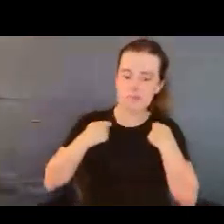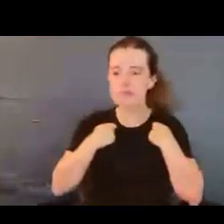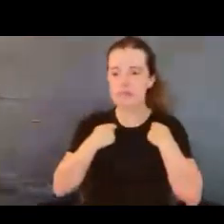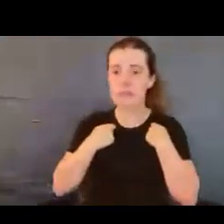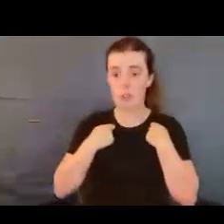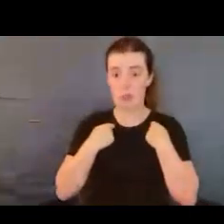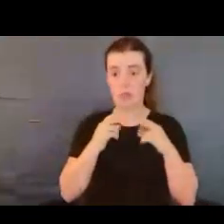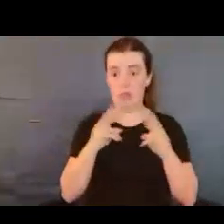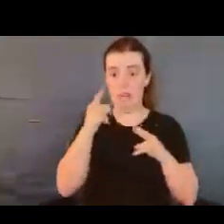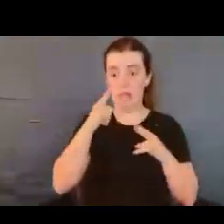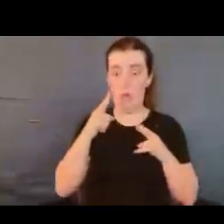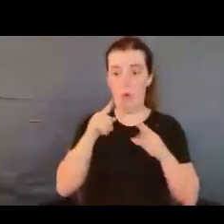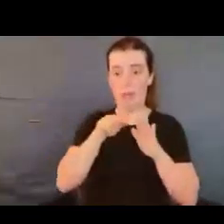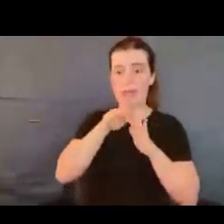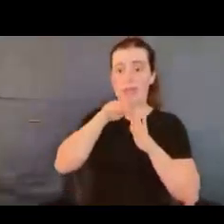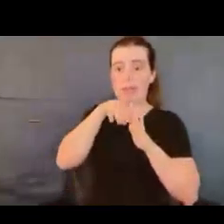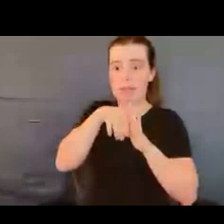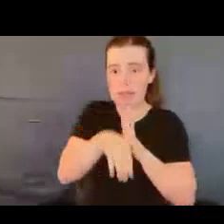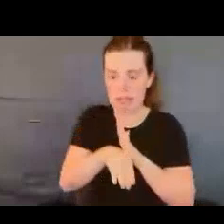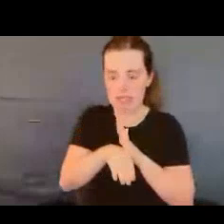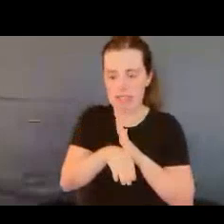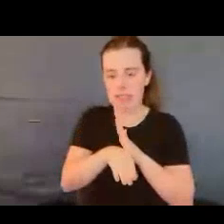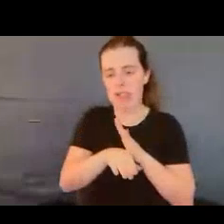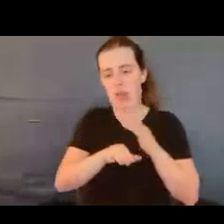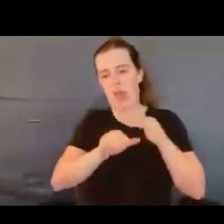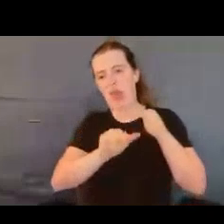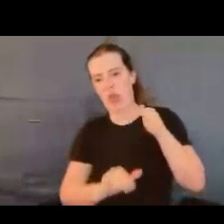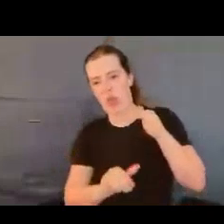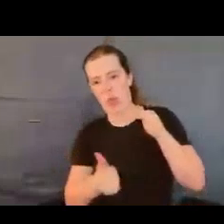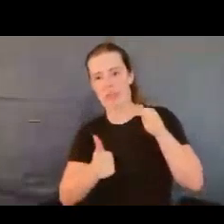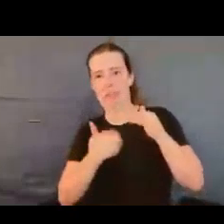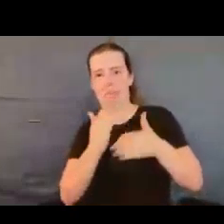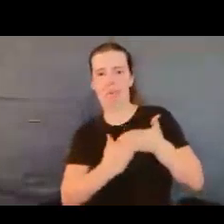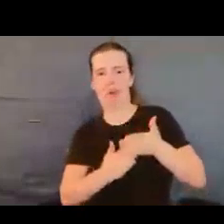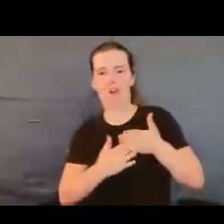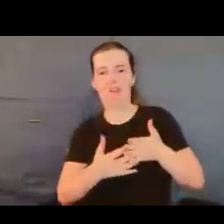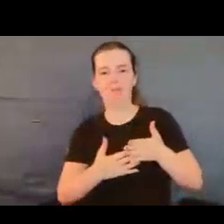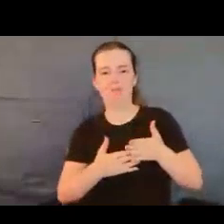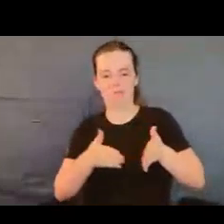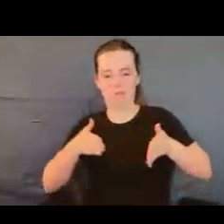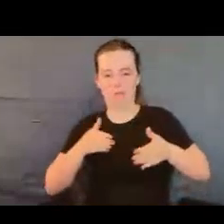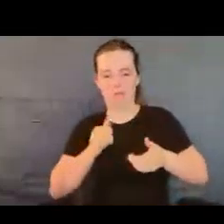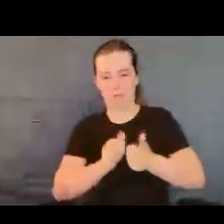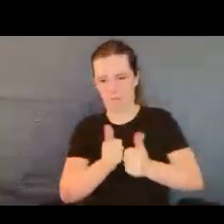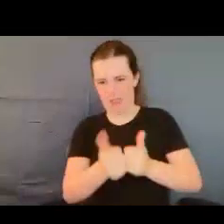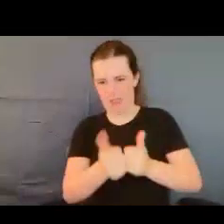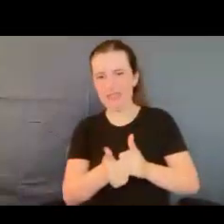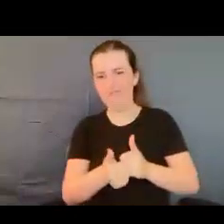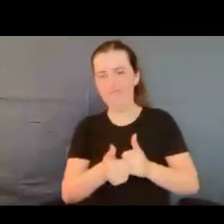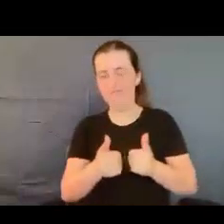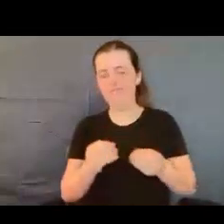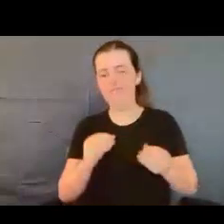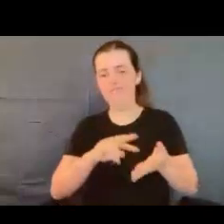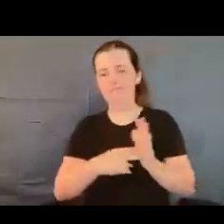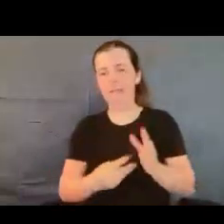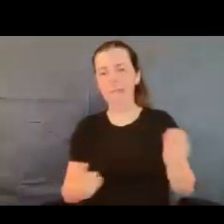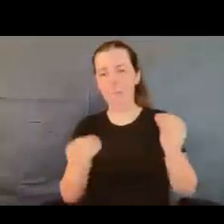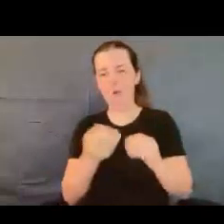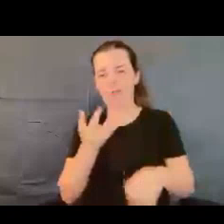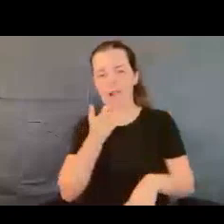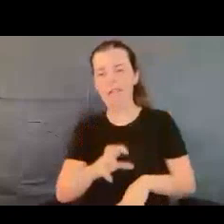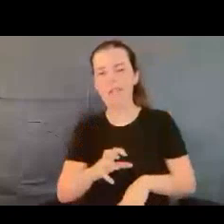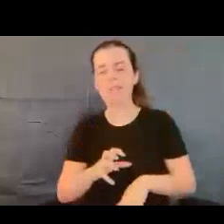into the descent, which gets you to the lowest part of the course, and the heat will probably start picking up by then. So I would break down this section as like a